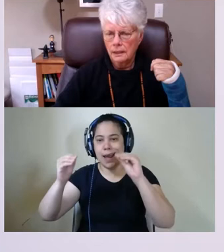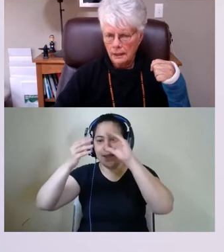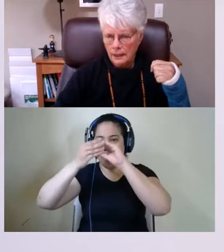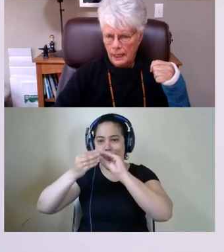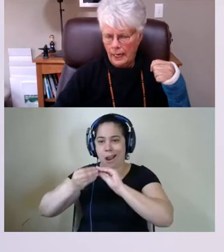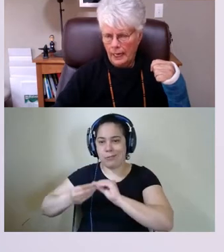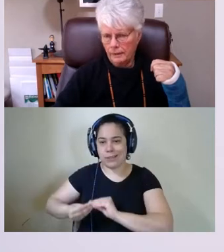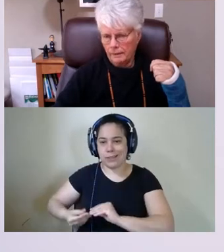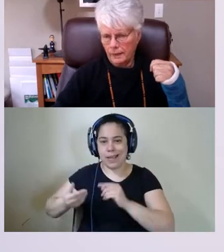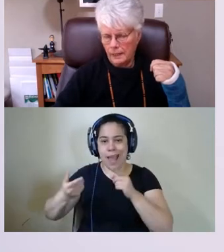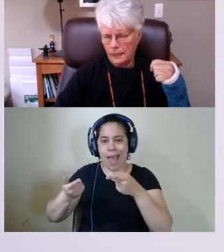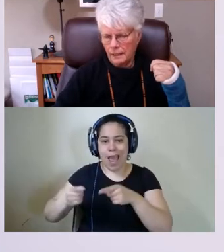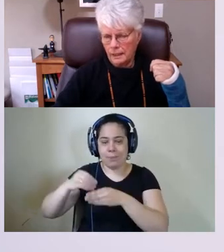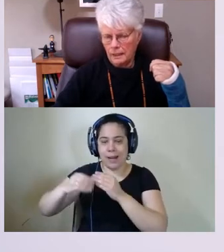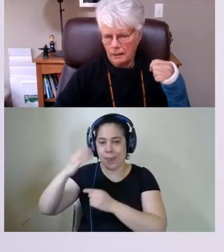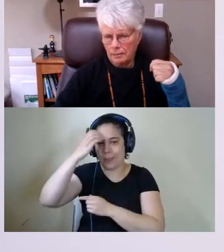here. And the